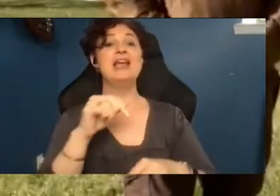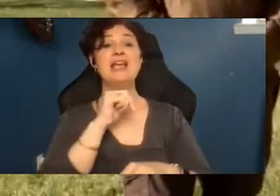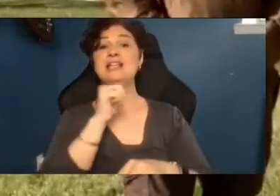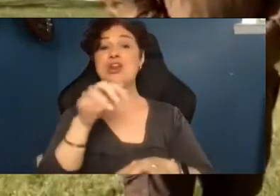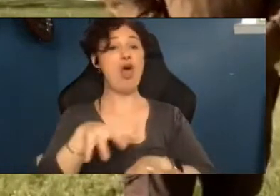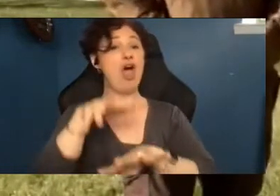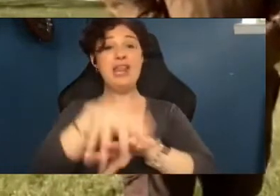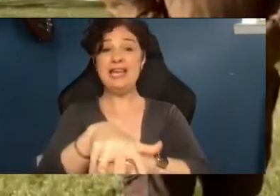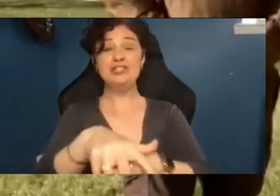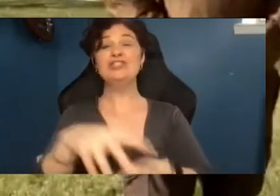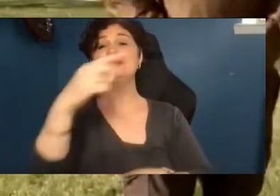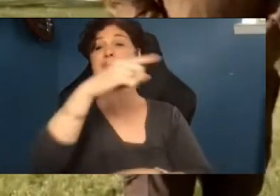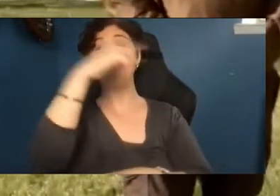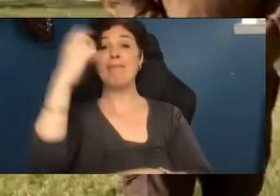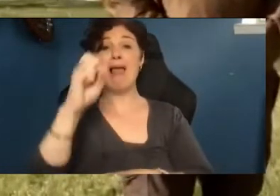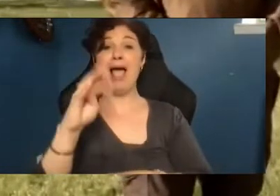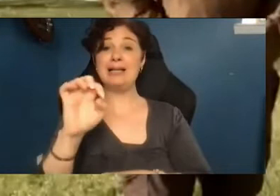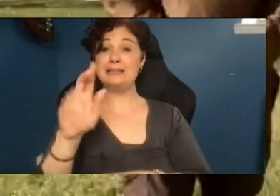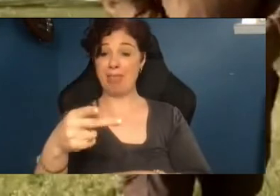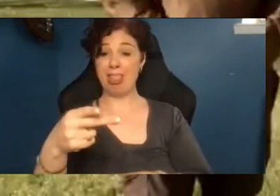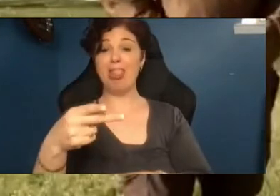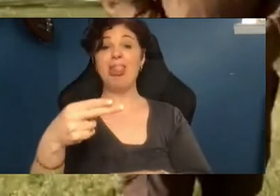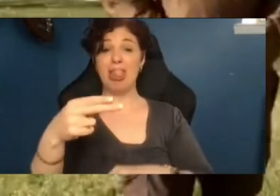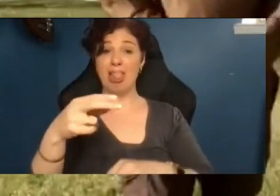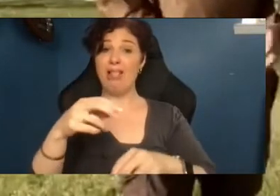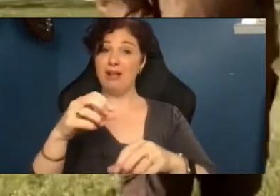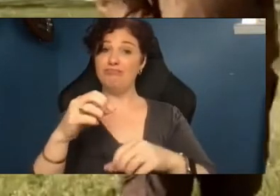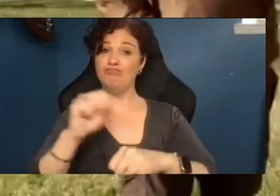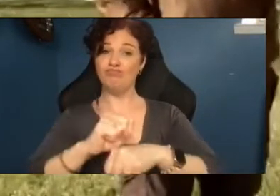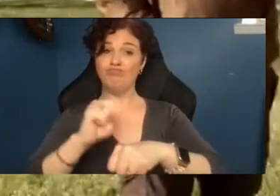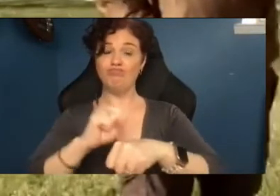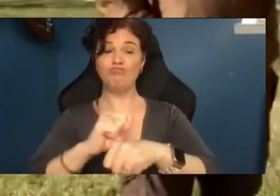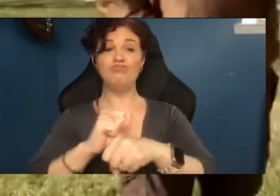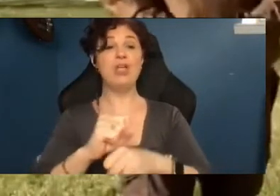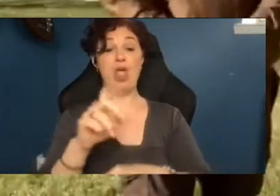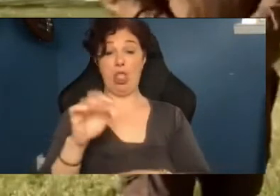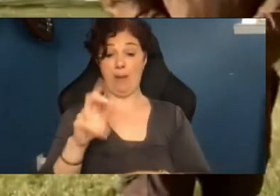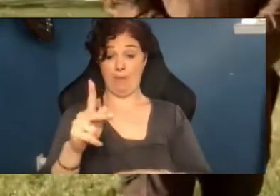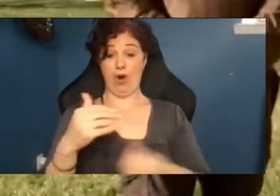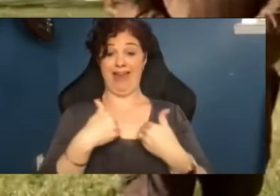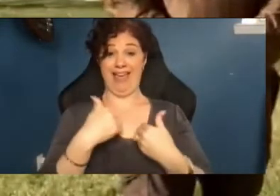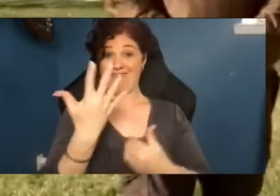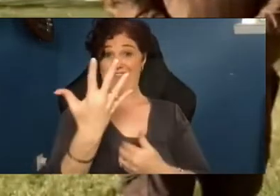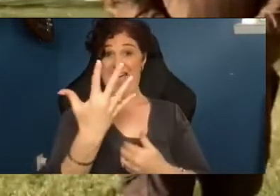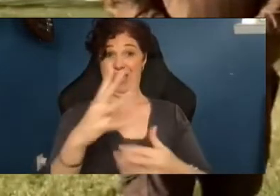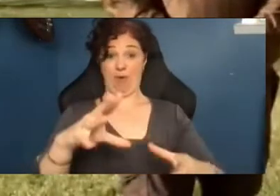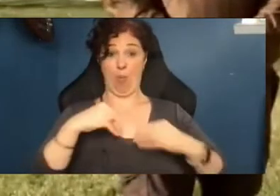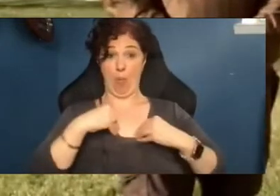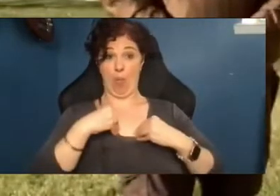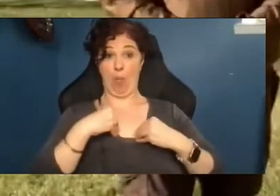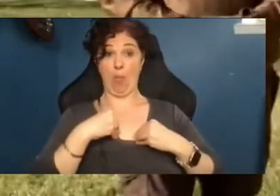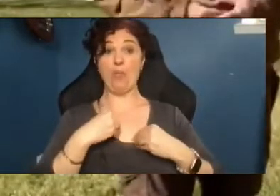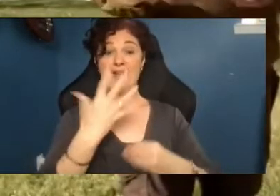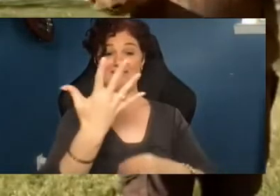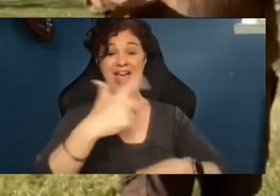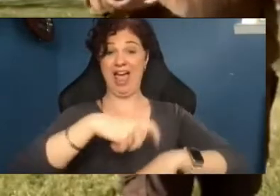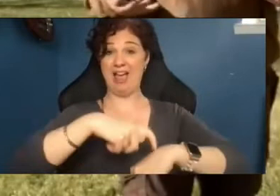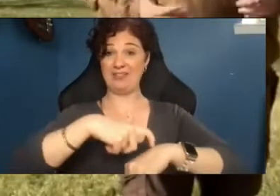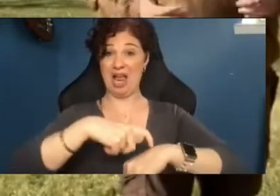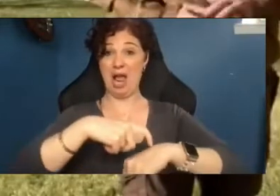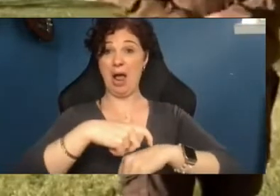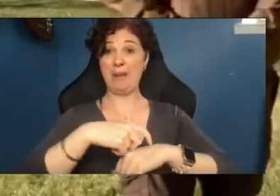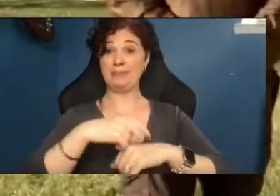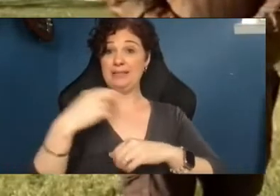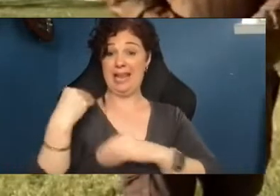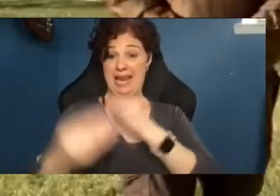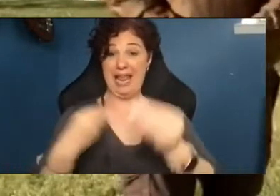It's a blacksmith shop. The park itself has had 5 important ownerships, 5 periods of history that we delineate